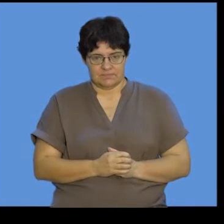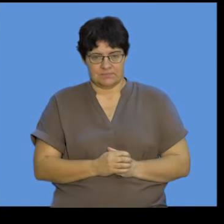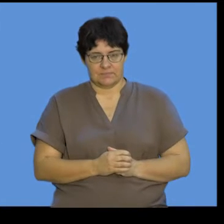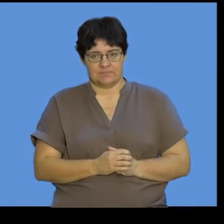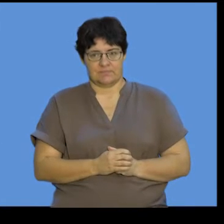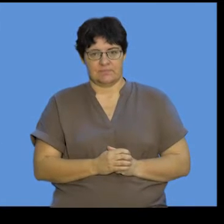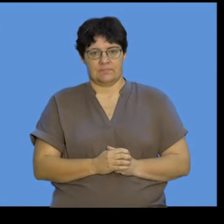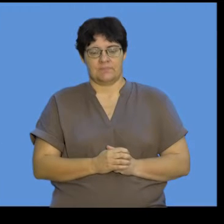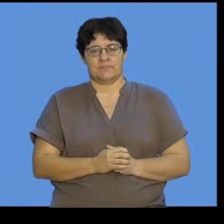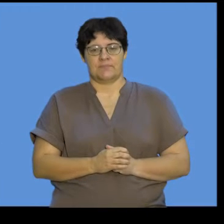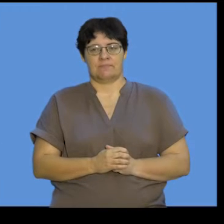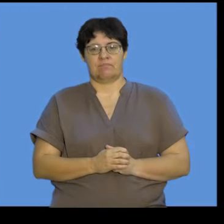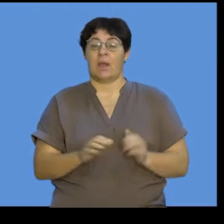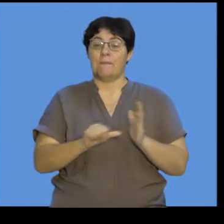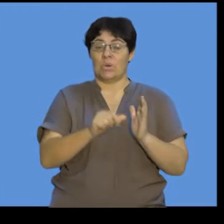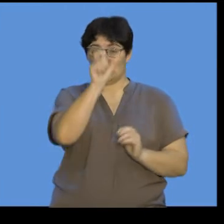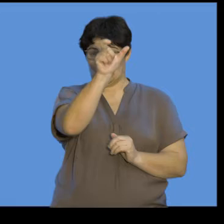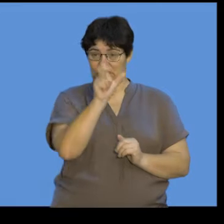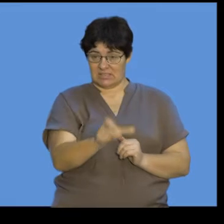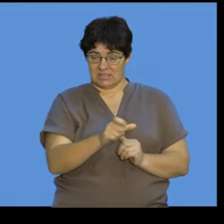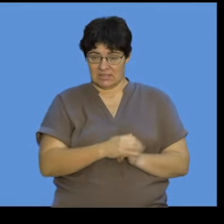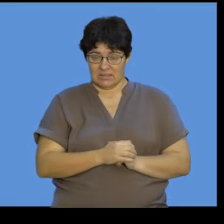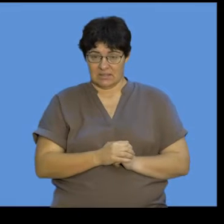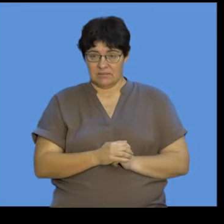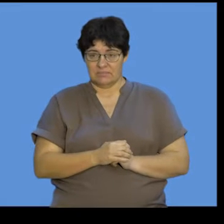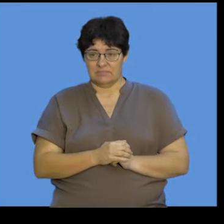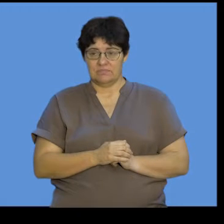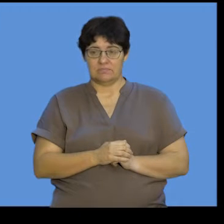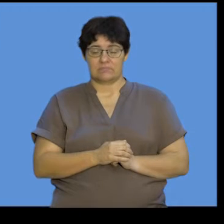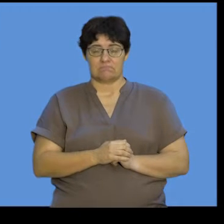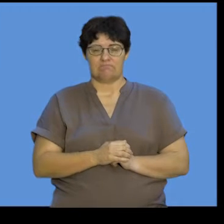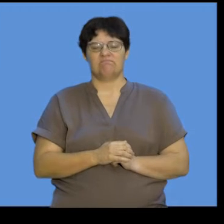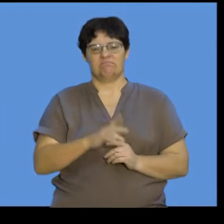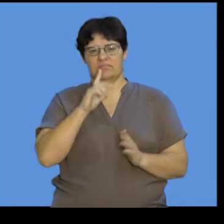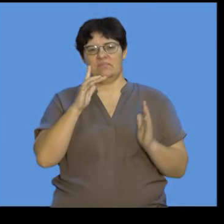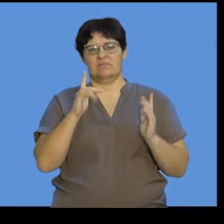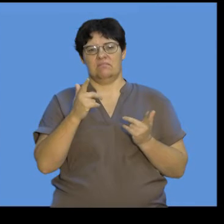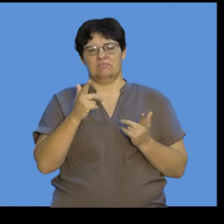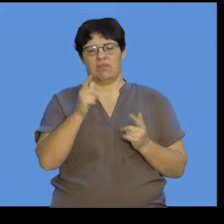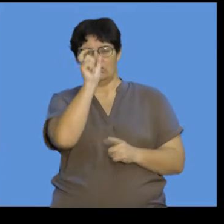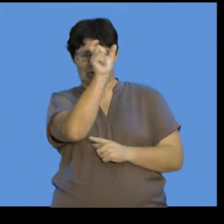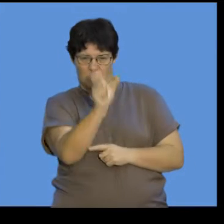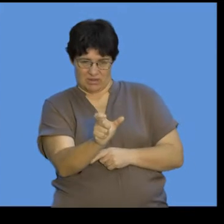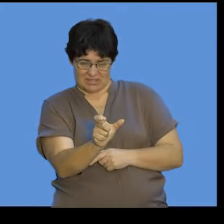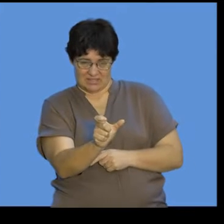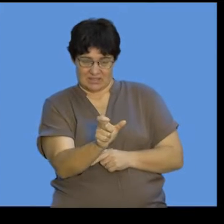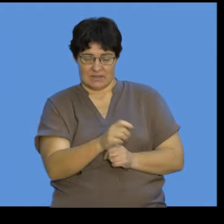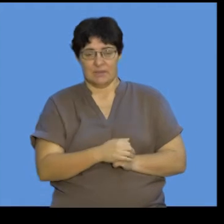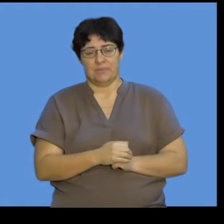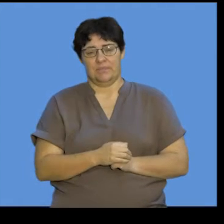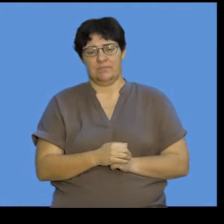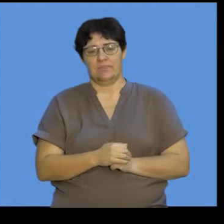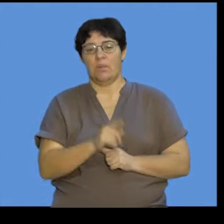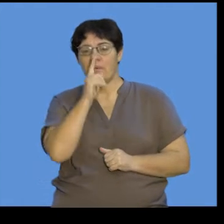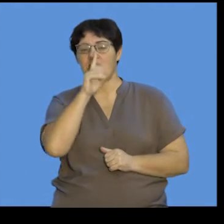so that's the big idea. Keywords in terms of the terminology. One also has to